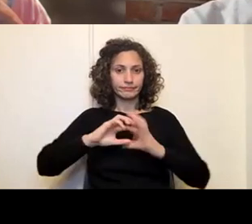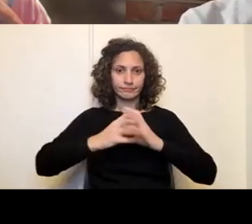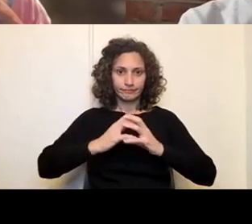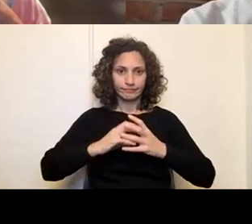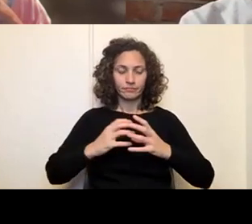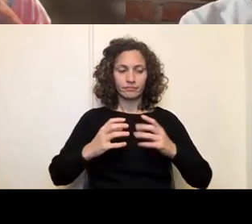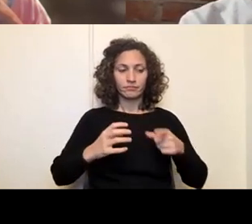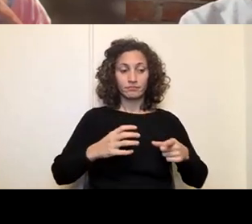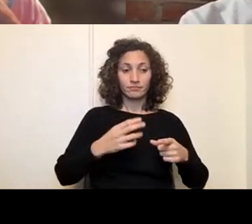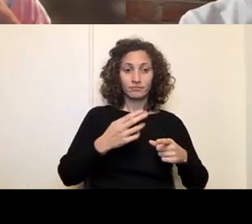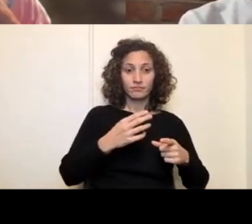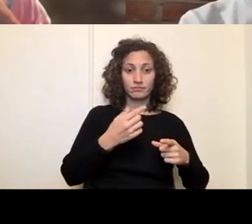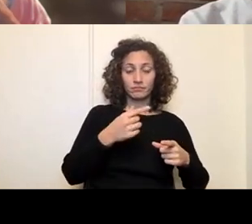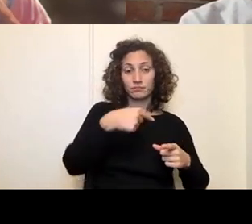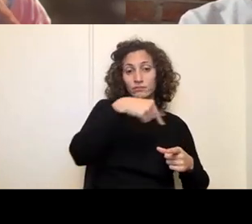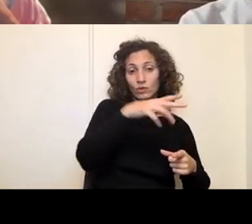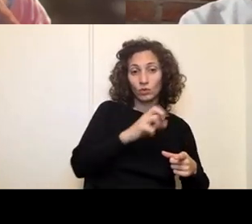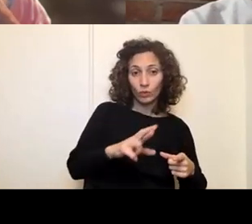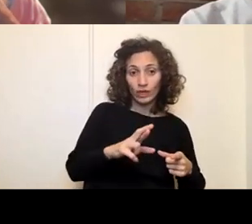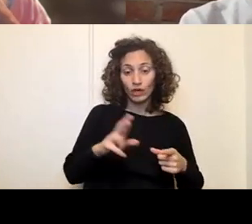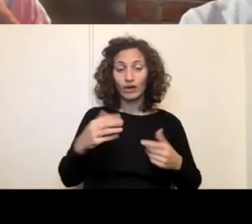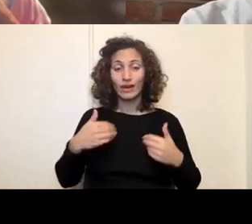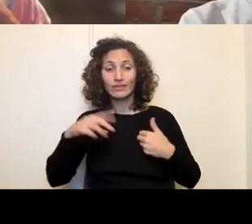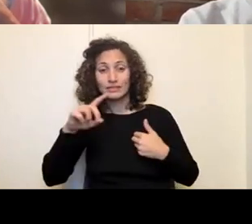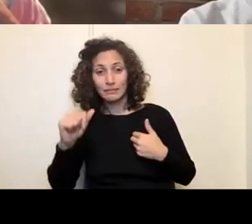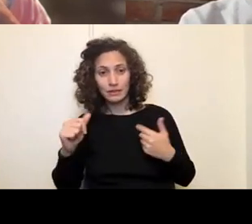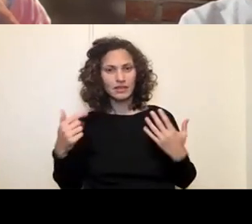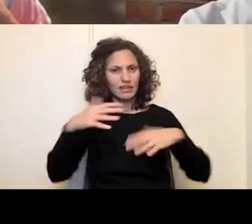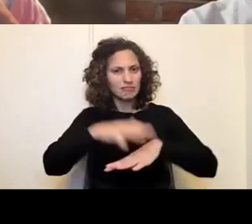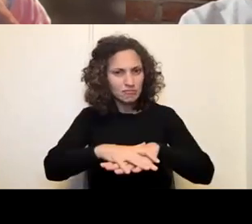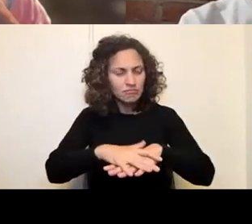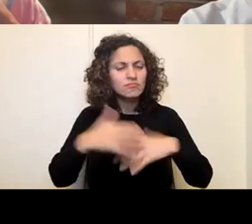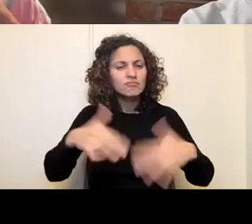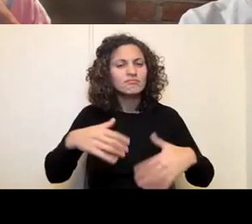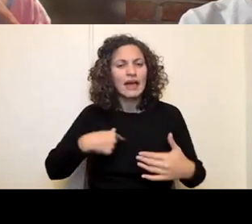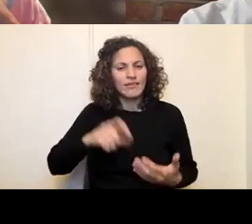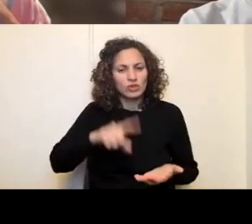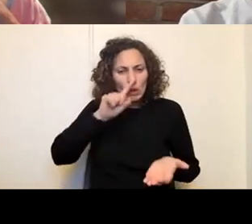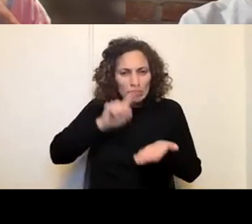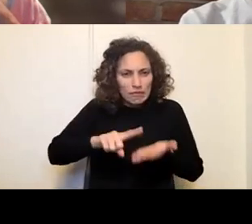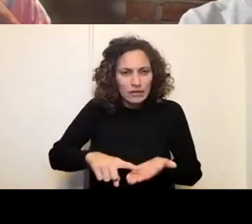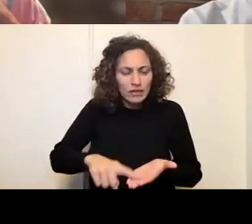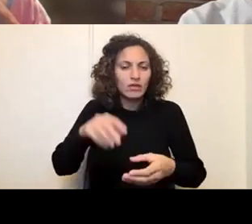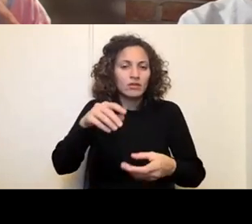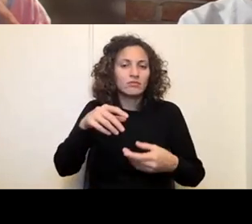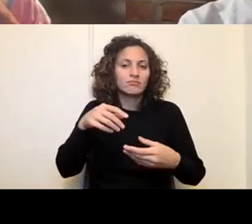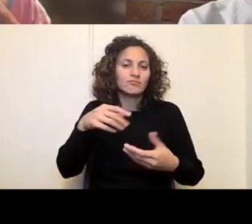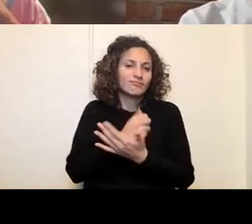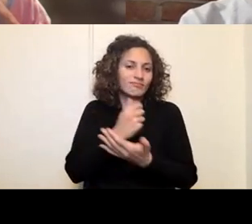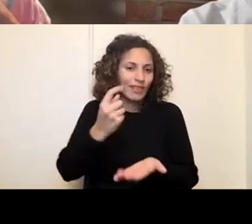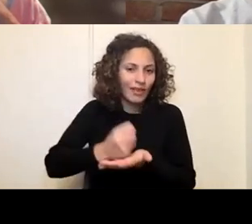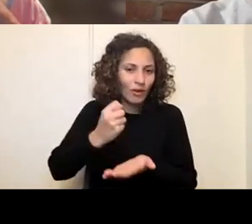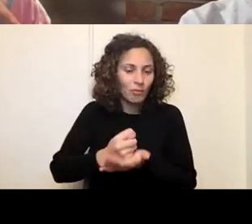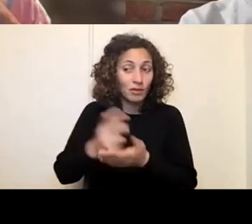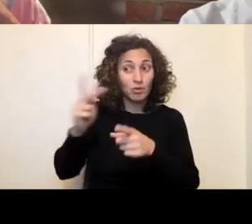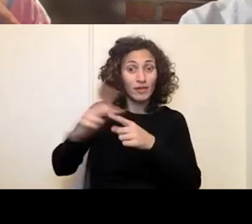caused some things that I've had to explore myself in therapy, and having professional help is what helped me for that.